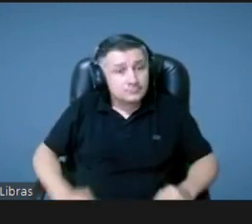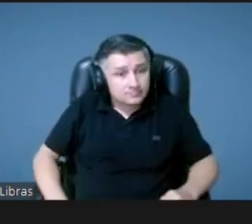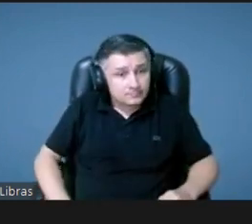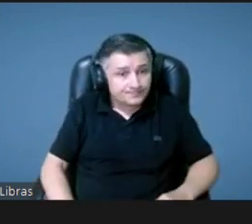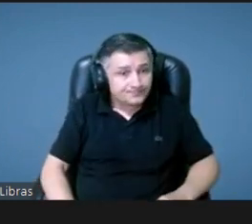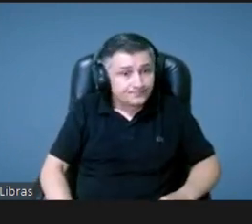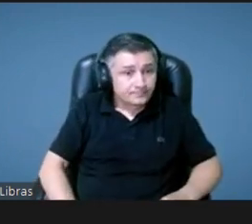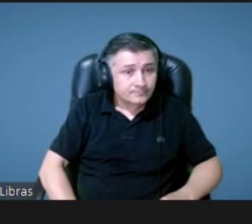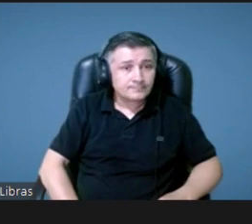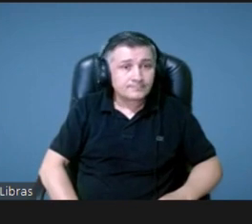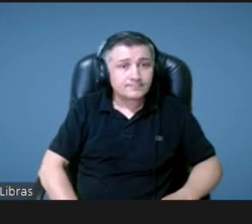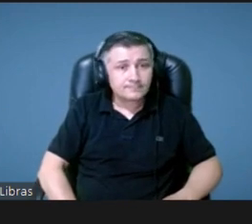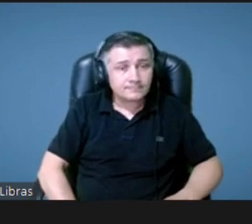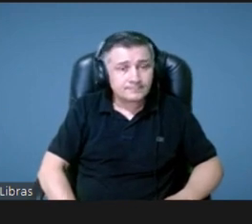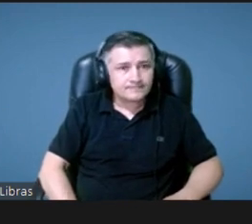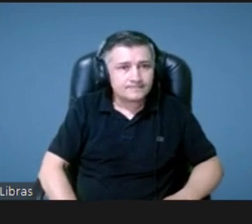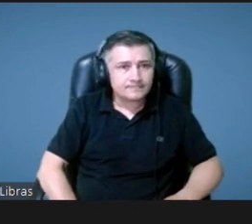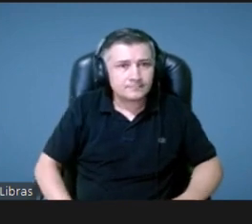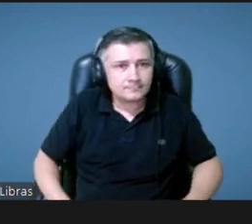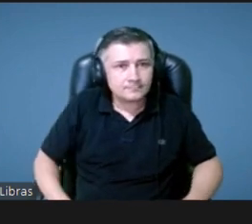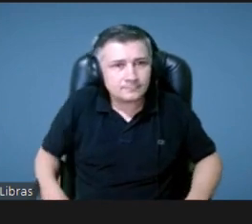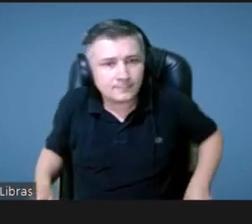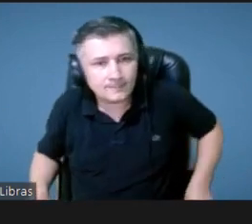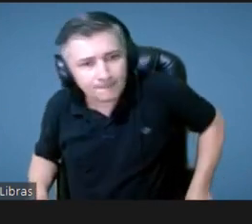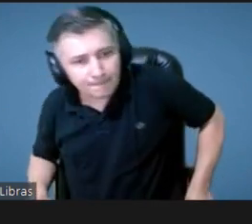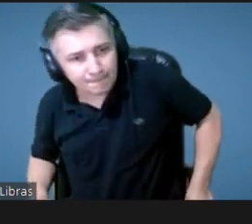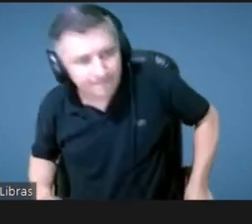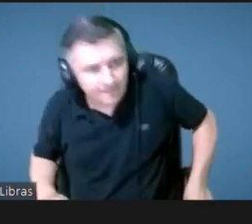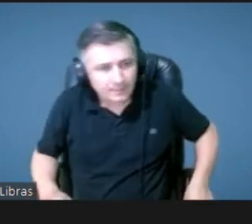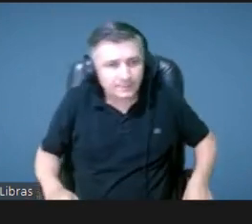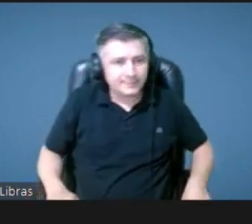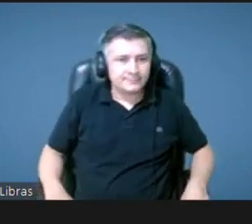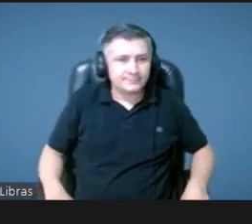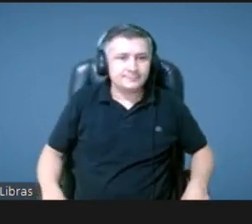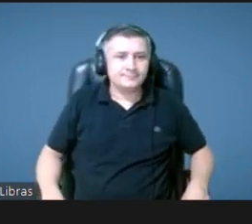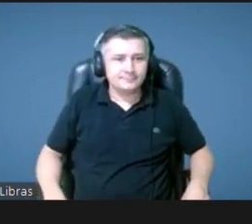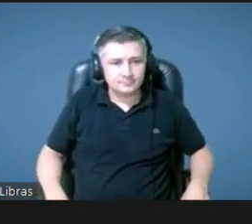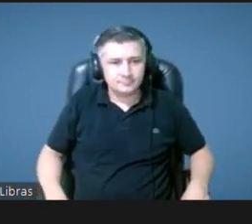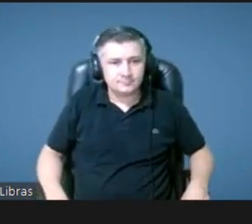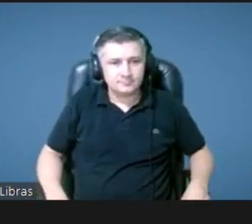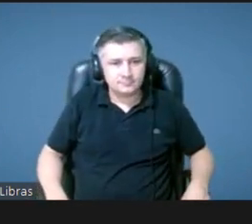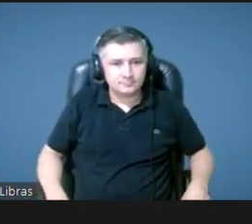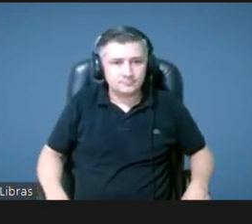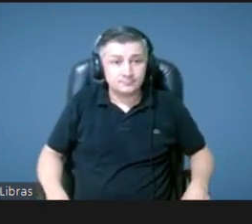project, the products, and when it's going to be launched?